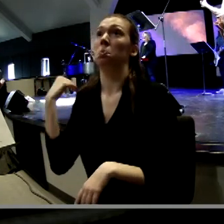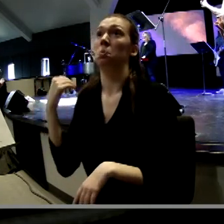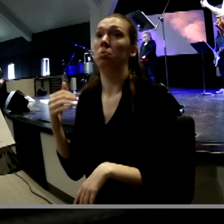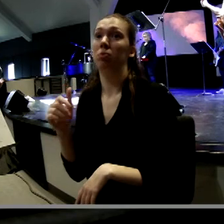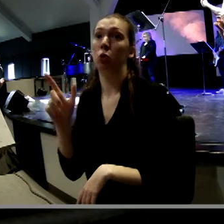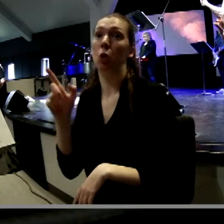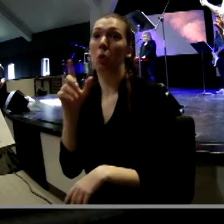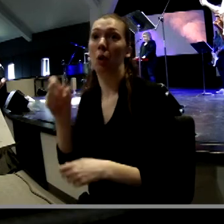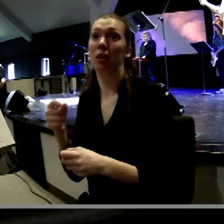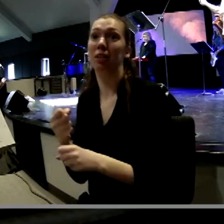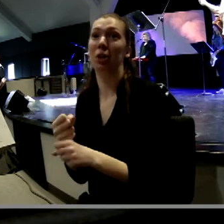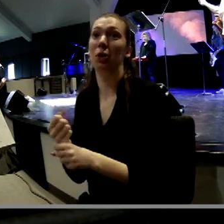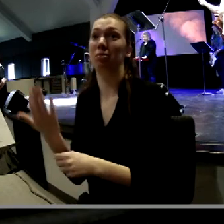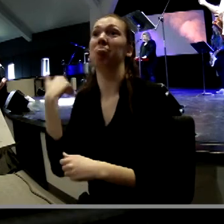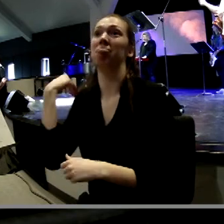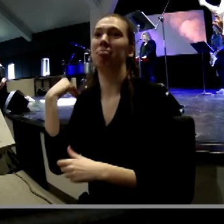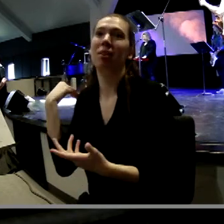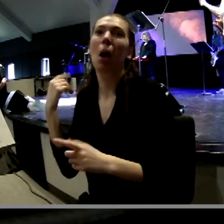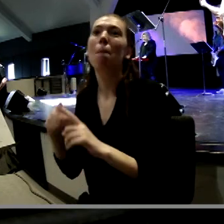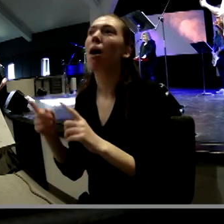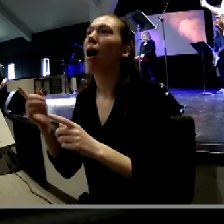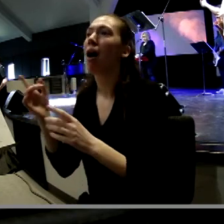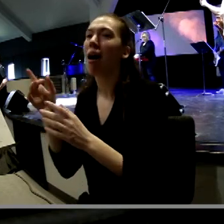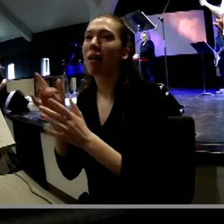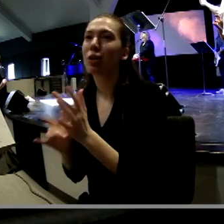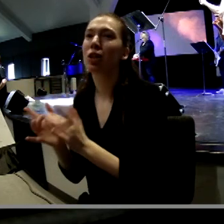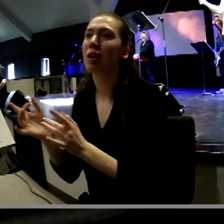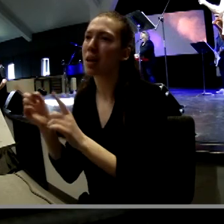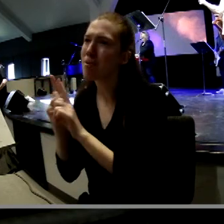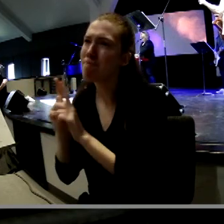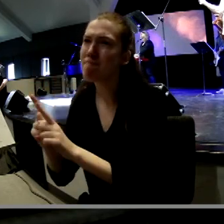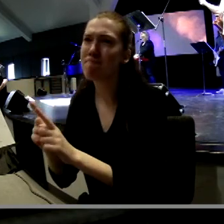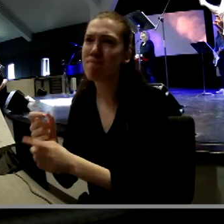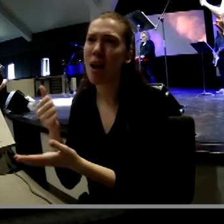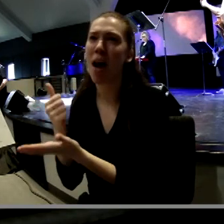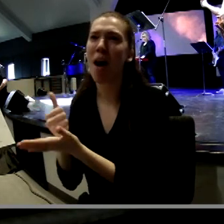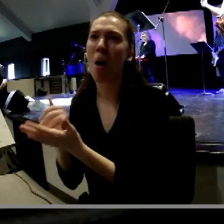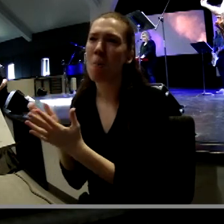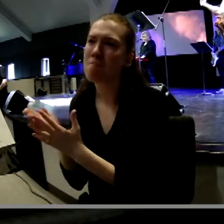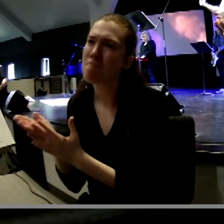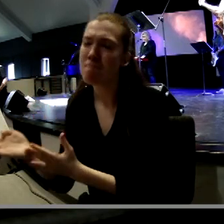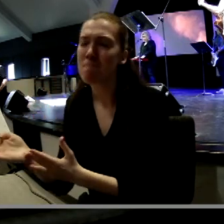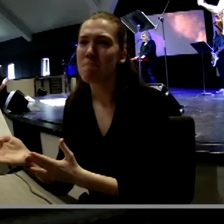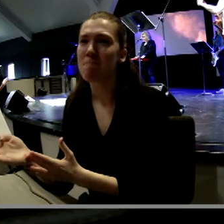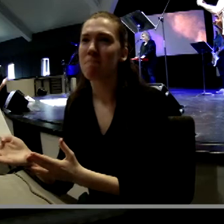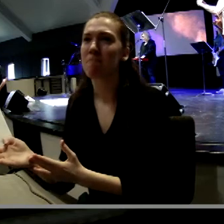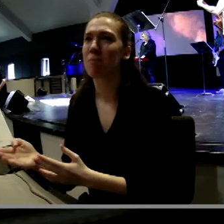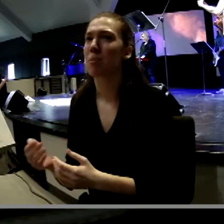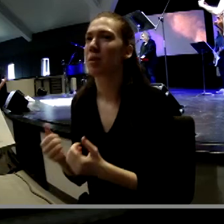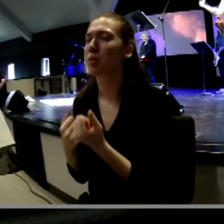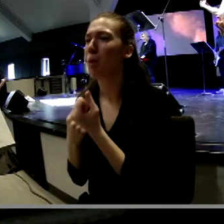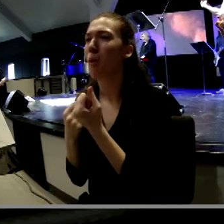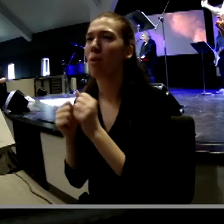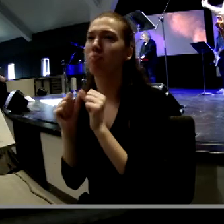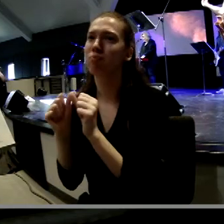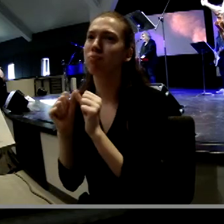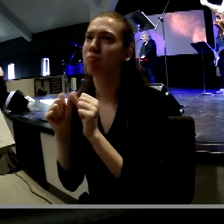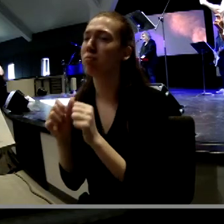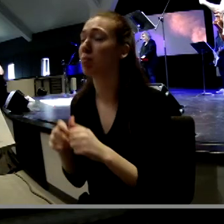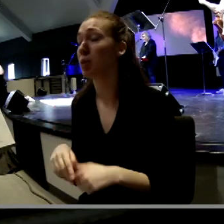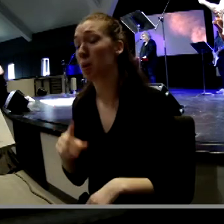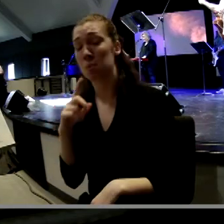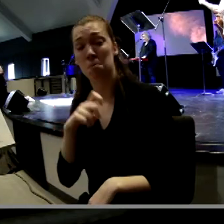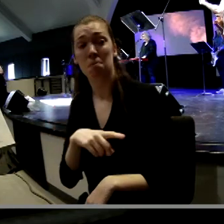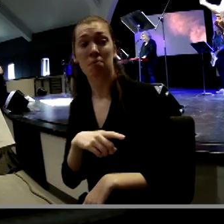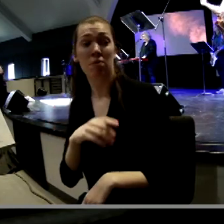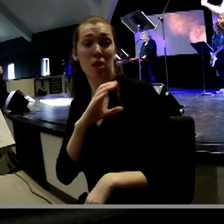So Brian, I got to ask you a question. Check, check. Is Christ something